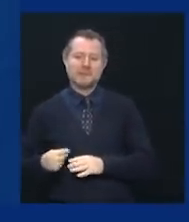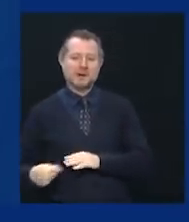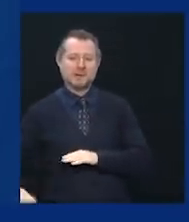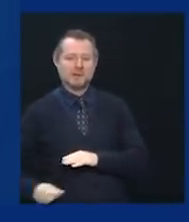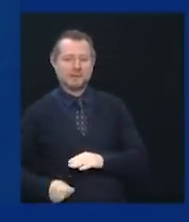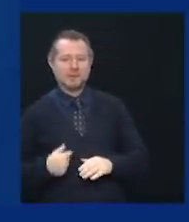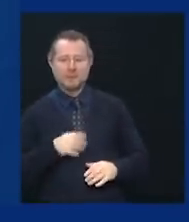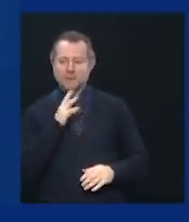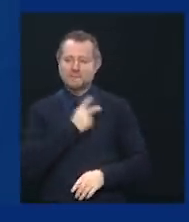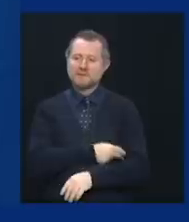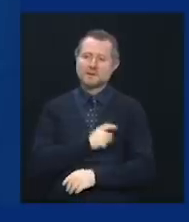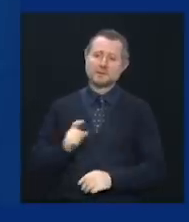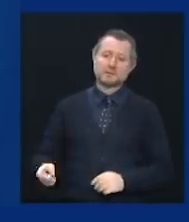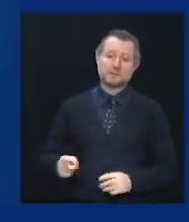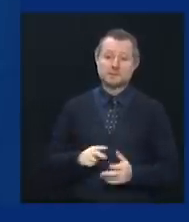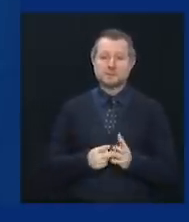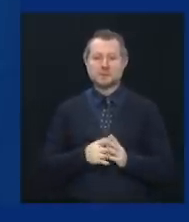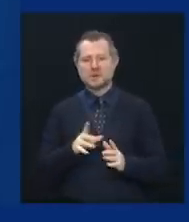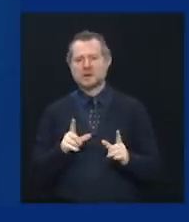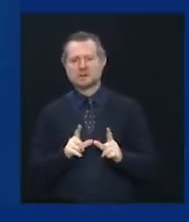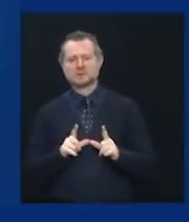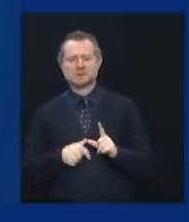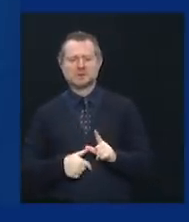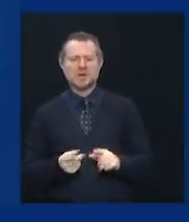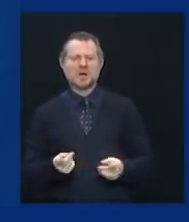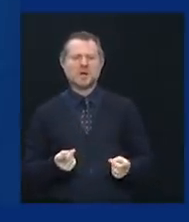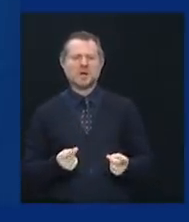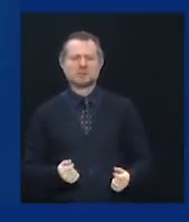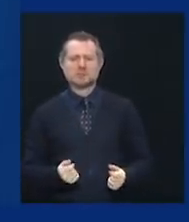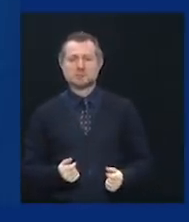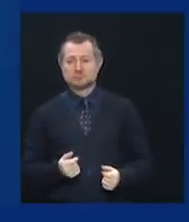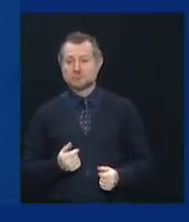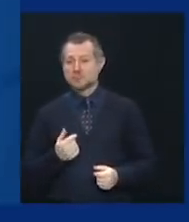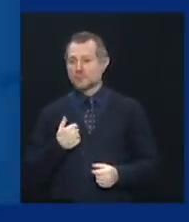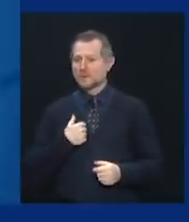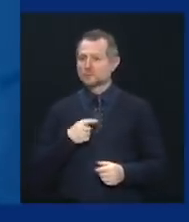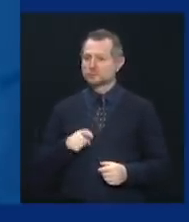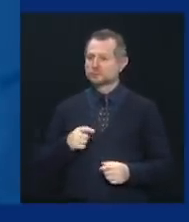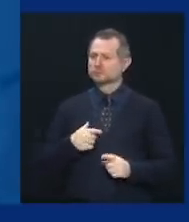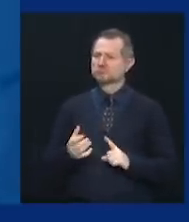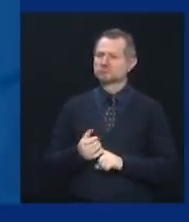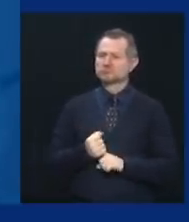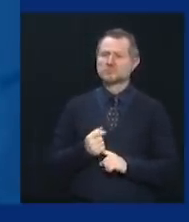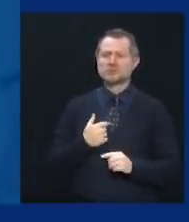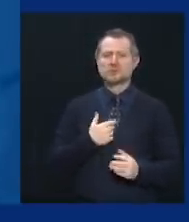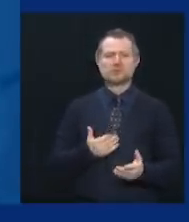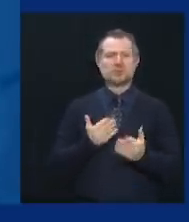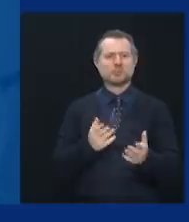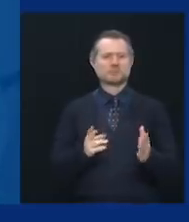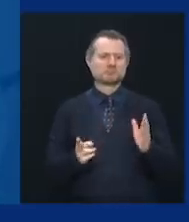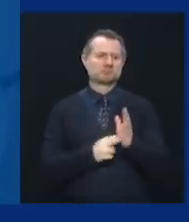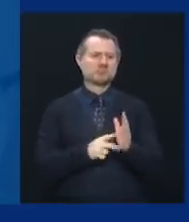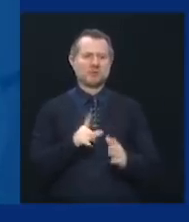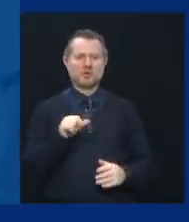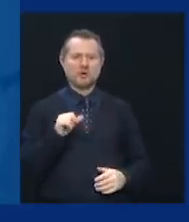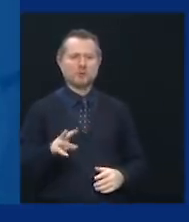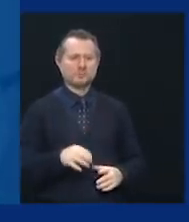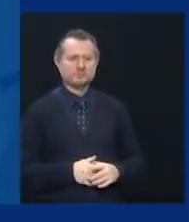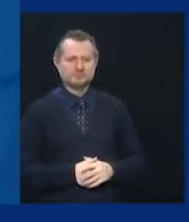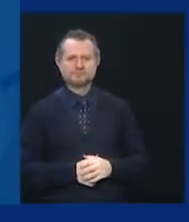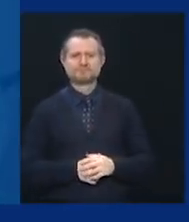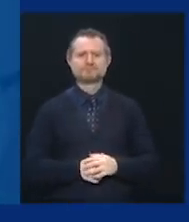you'll lose a license. But I do believe it should be criminal, and I'm going to propose a law to that effect.